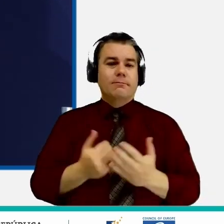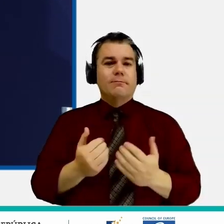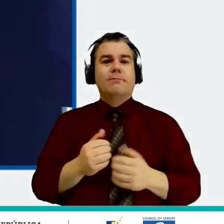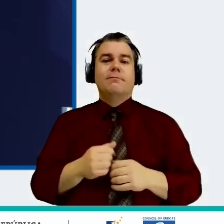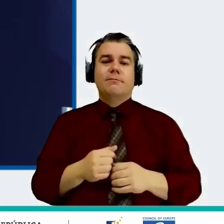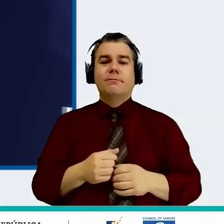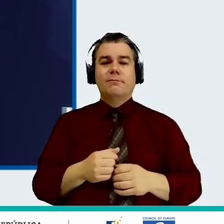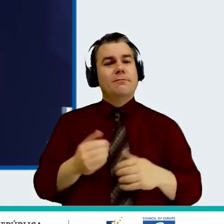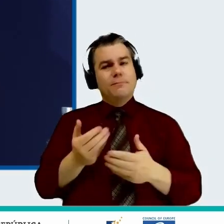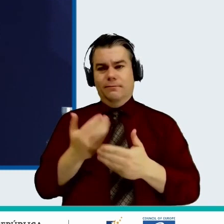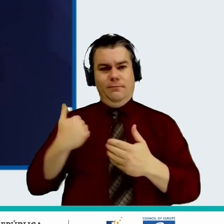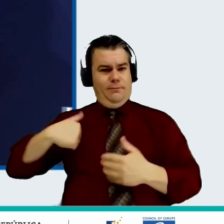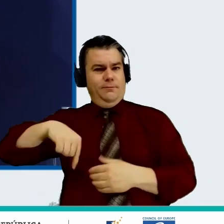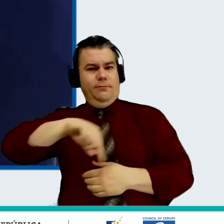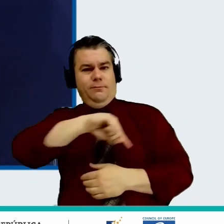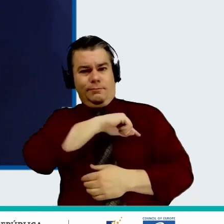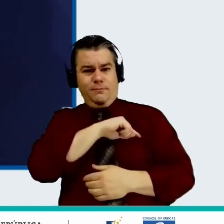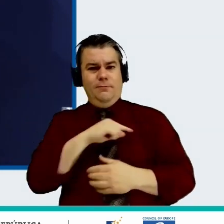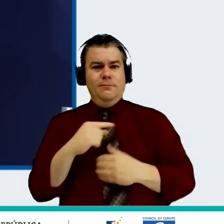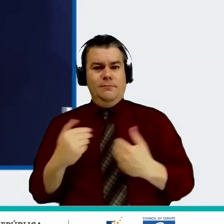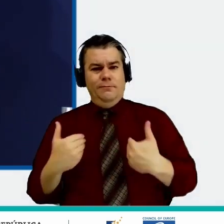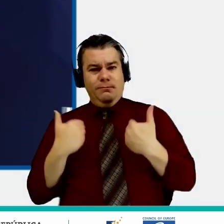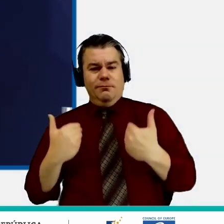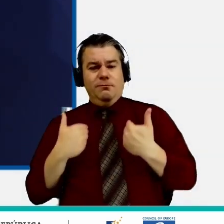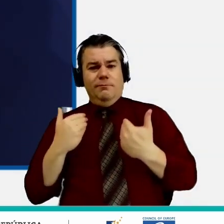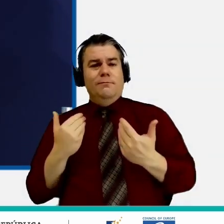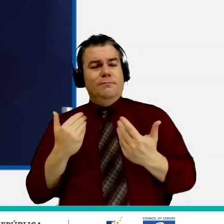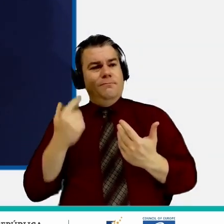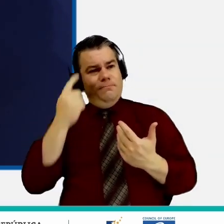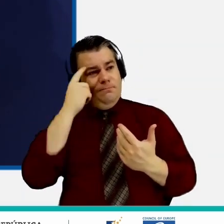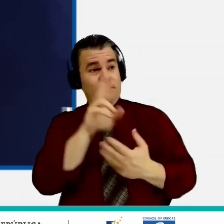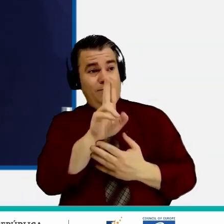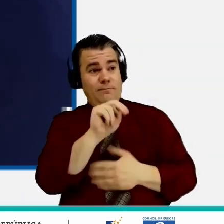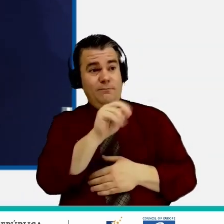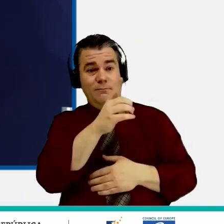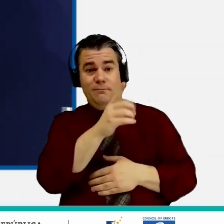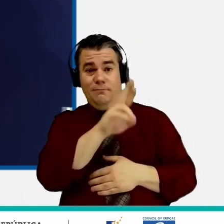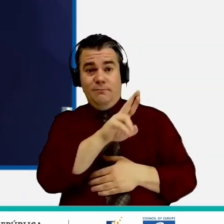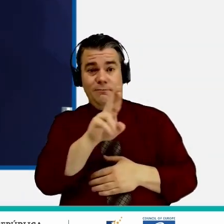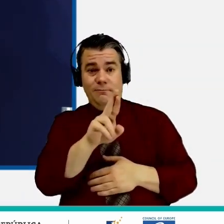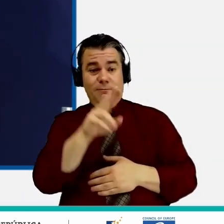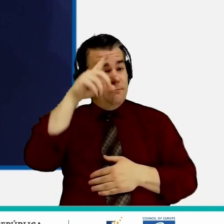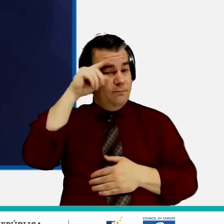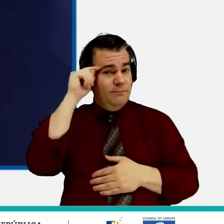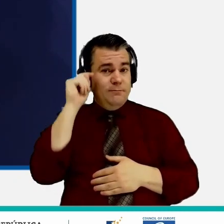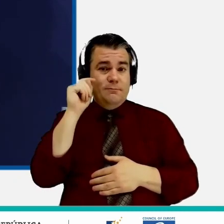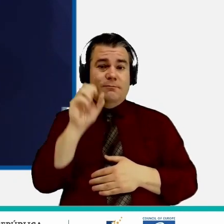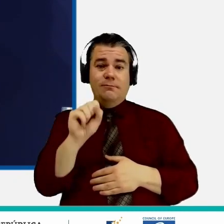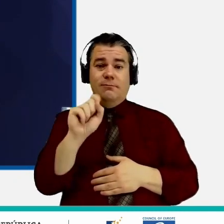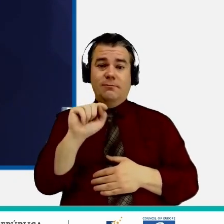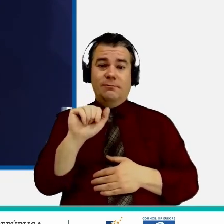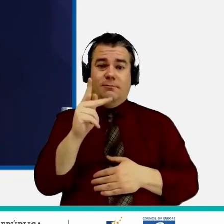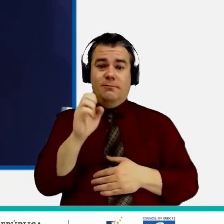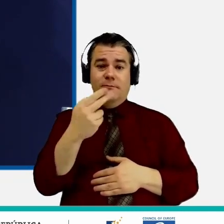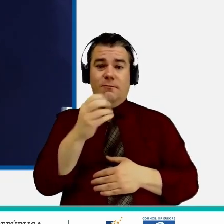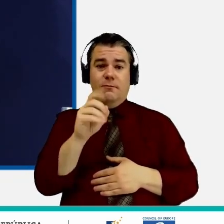are very happy to be actively part in the UNDRR's Sendai stakeholder mechanism. And I think that